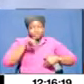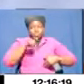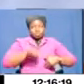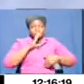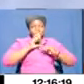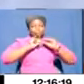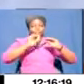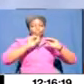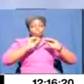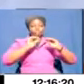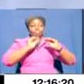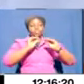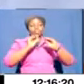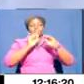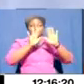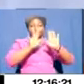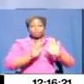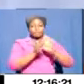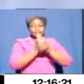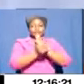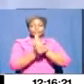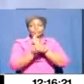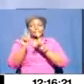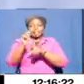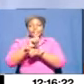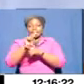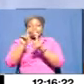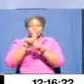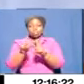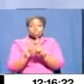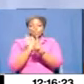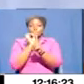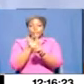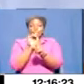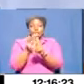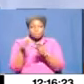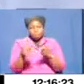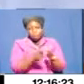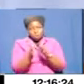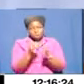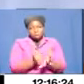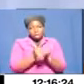and skills as well as mentorship opportunities